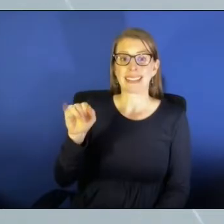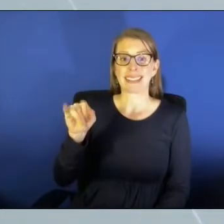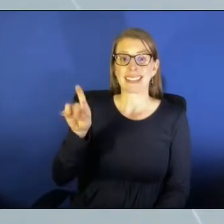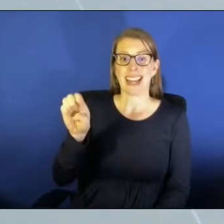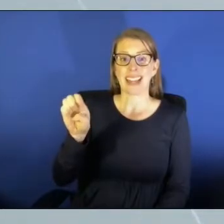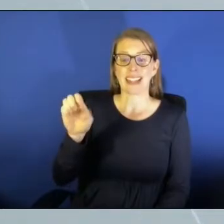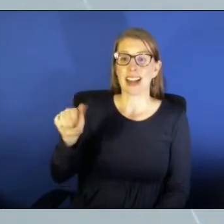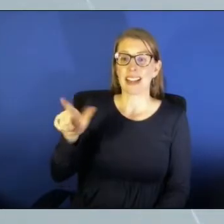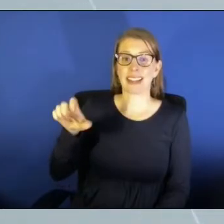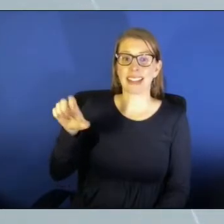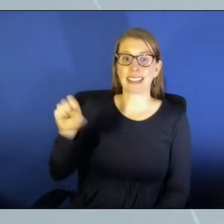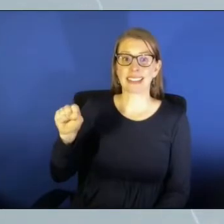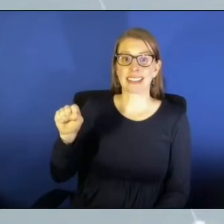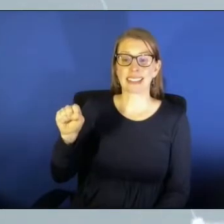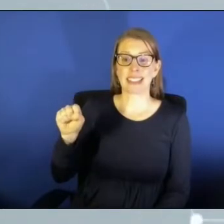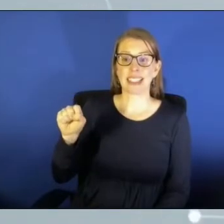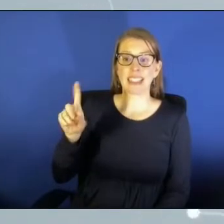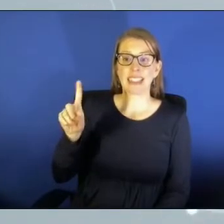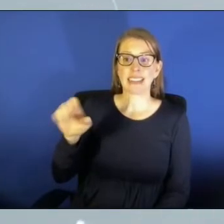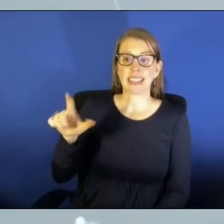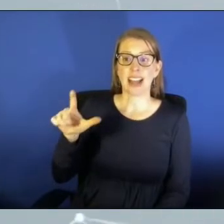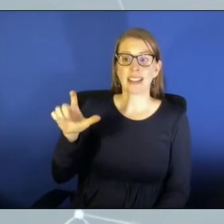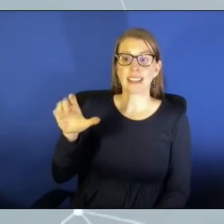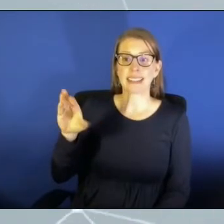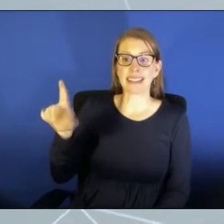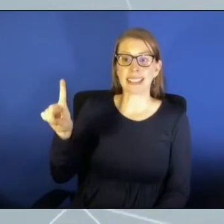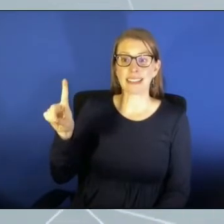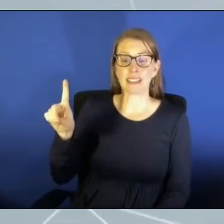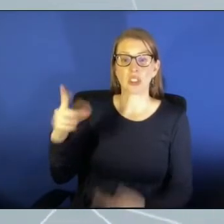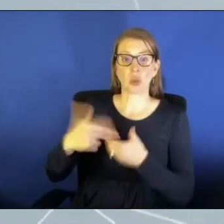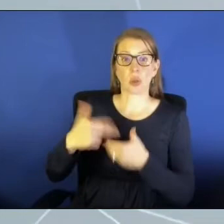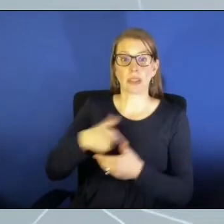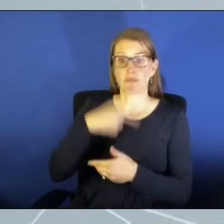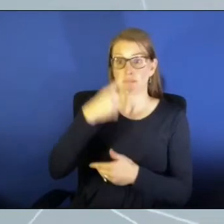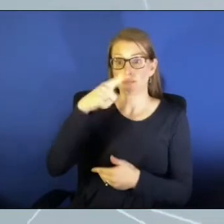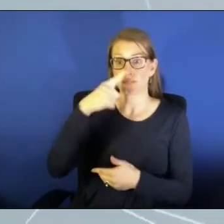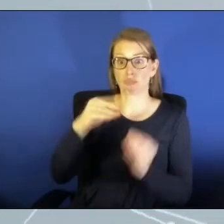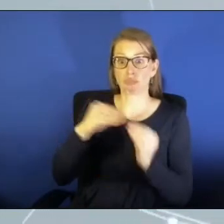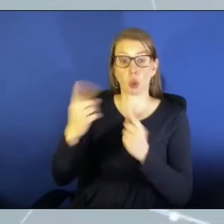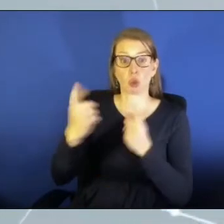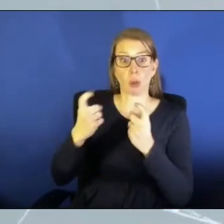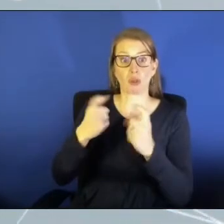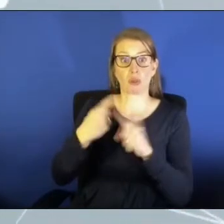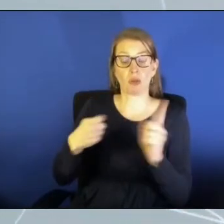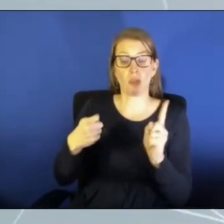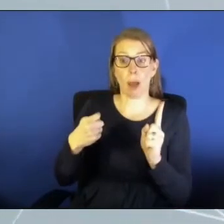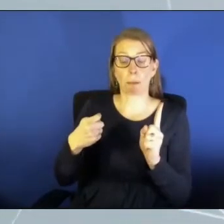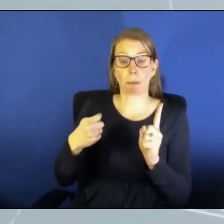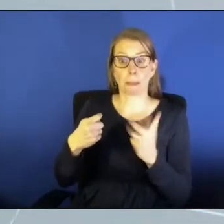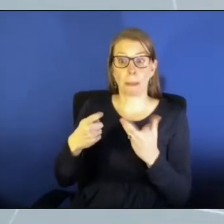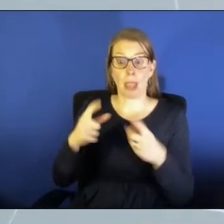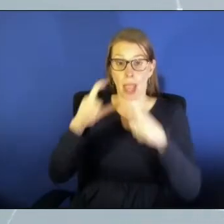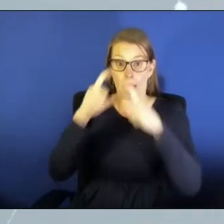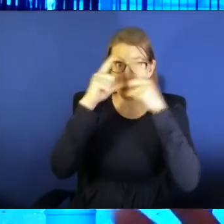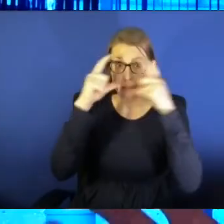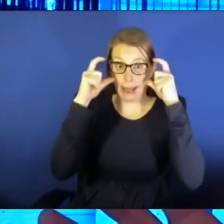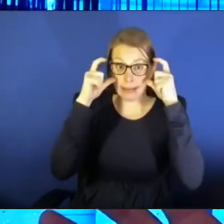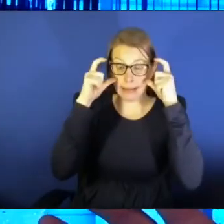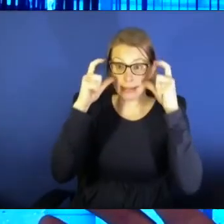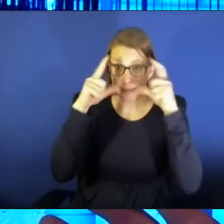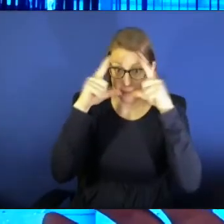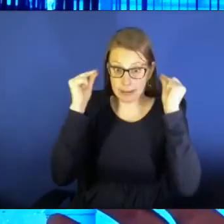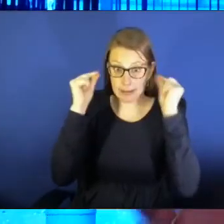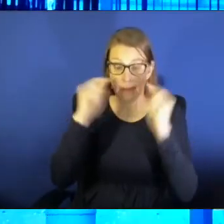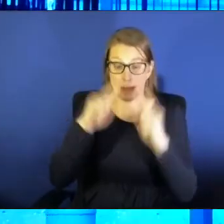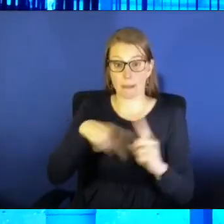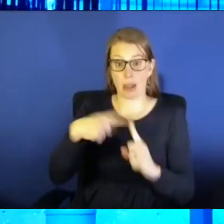us now. Do you have any more questions? I do, from Ron? and I put my glasses on because this is kind of a doozy. It's about gut